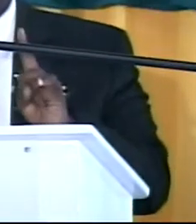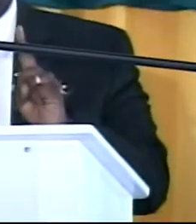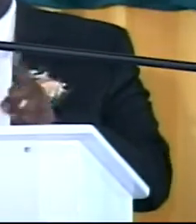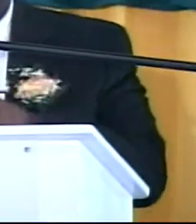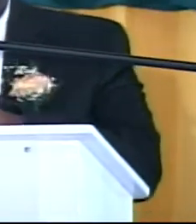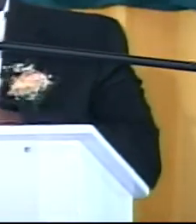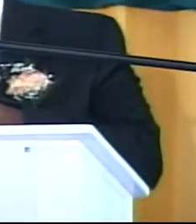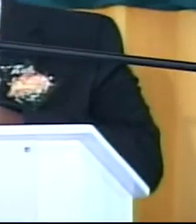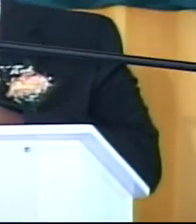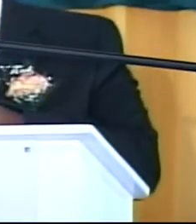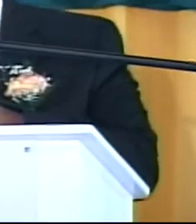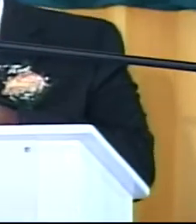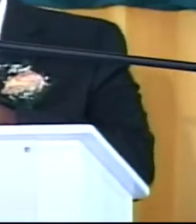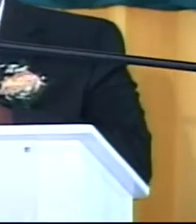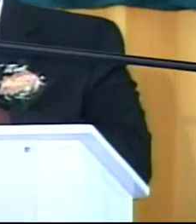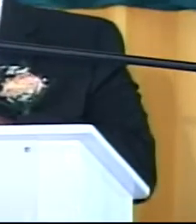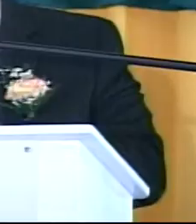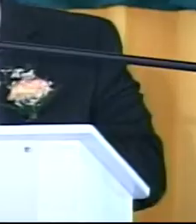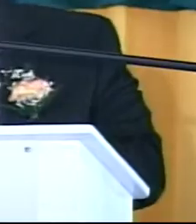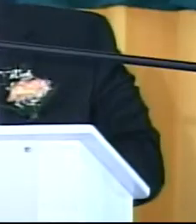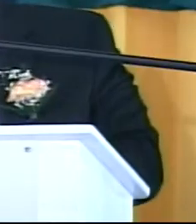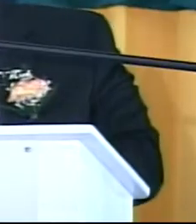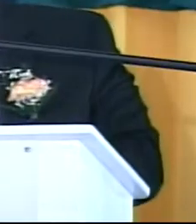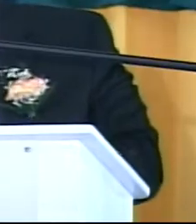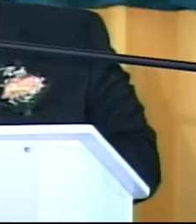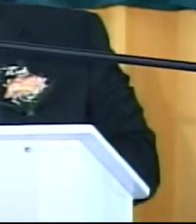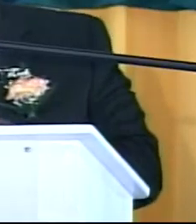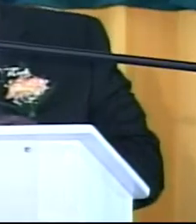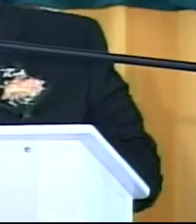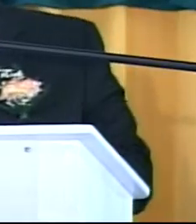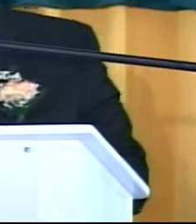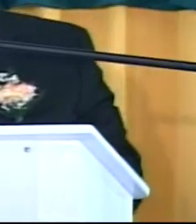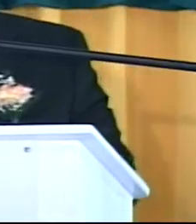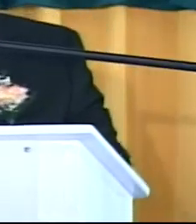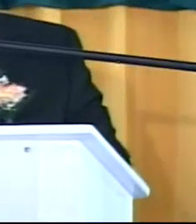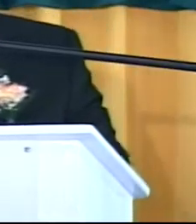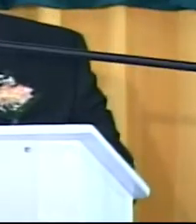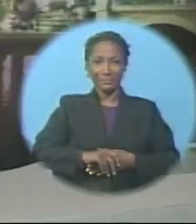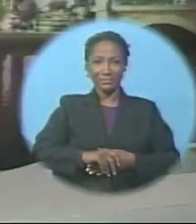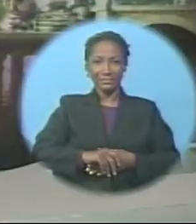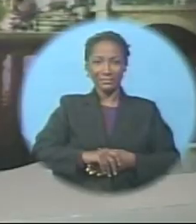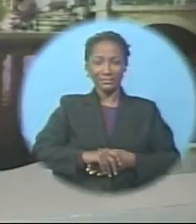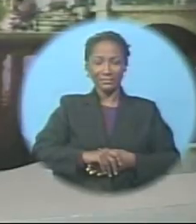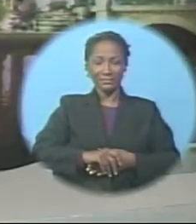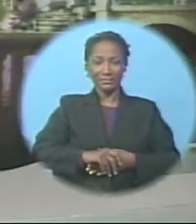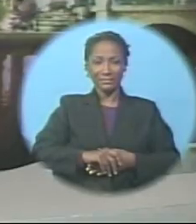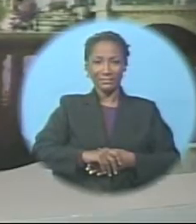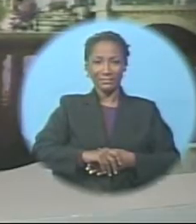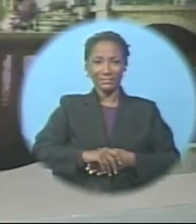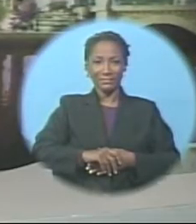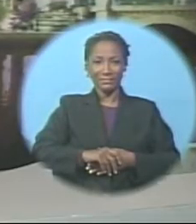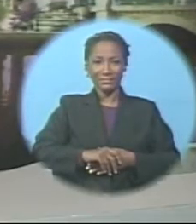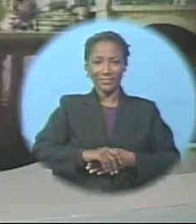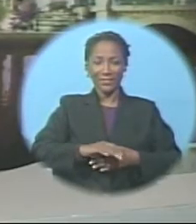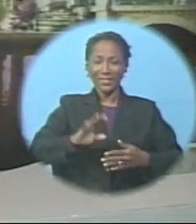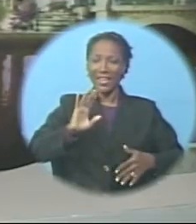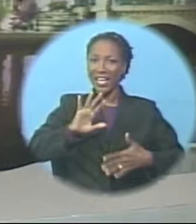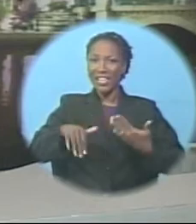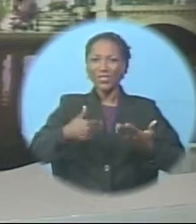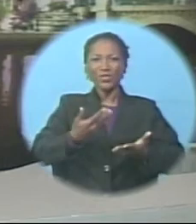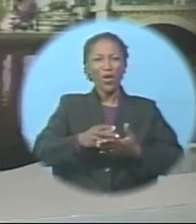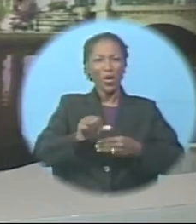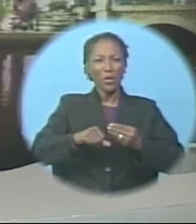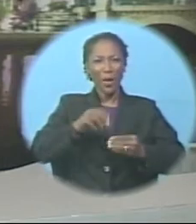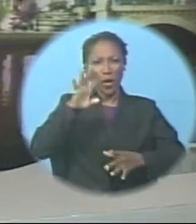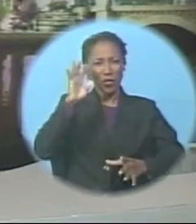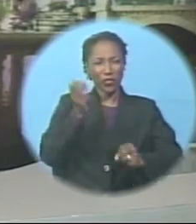danger for the society as it unfolds over the next 50 years, over the next 30 years, in fact. Well, it's all about